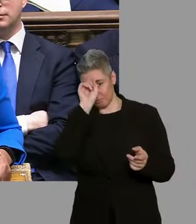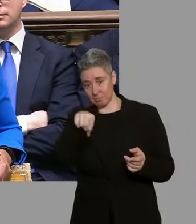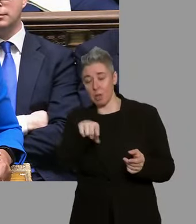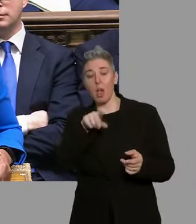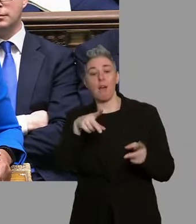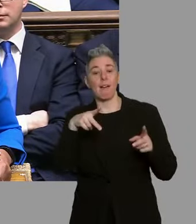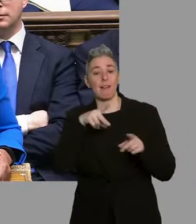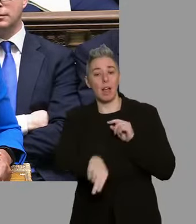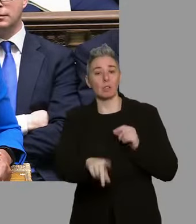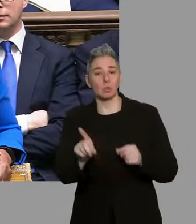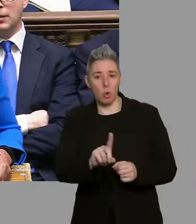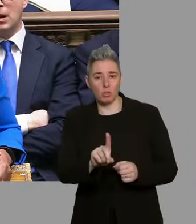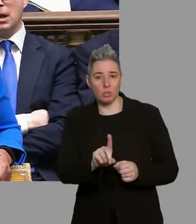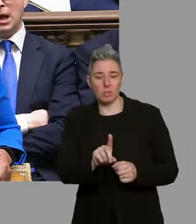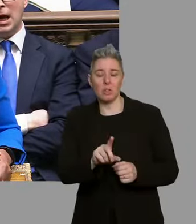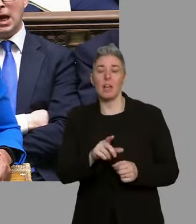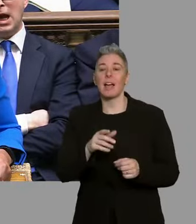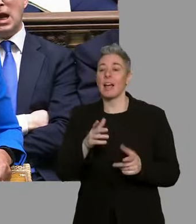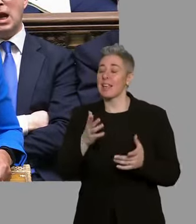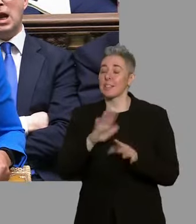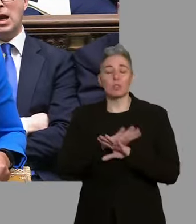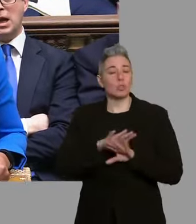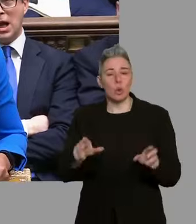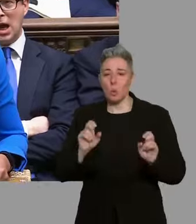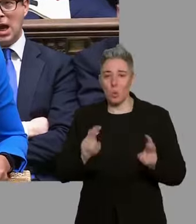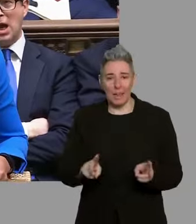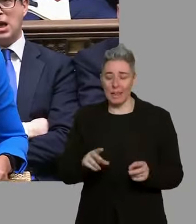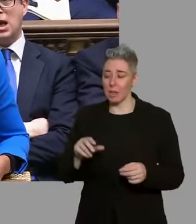be giving up British territory in Chagos.